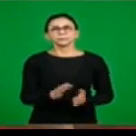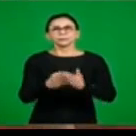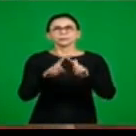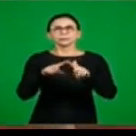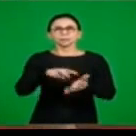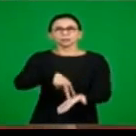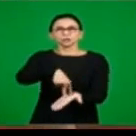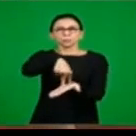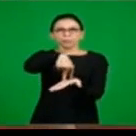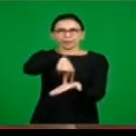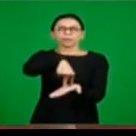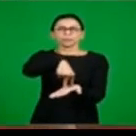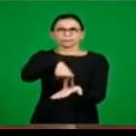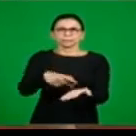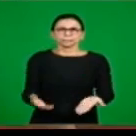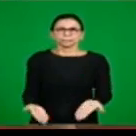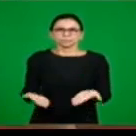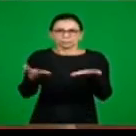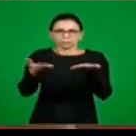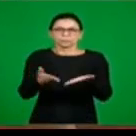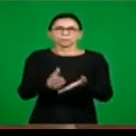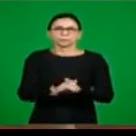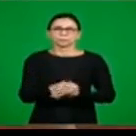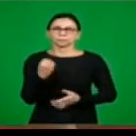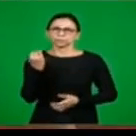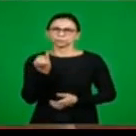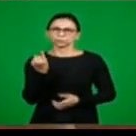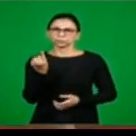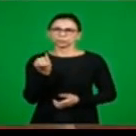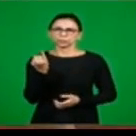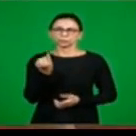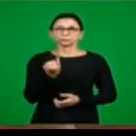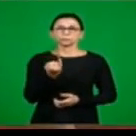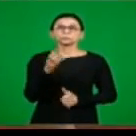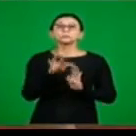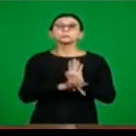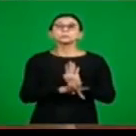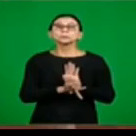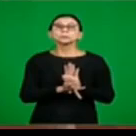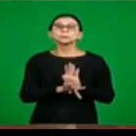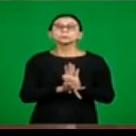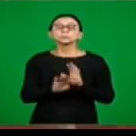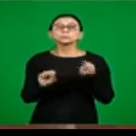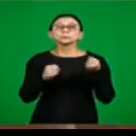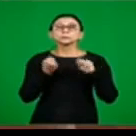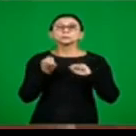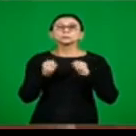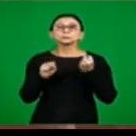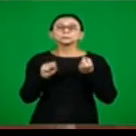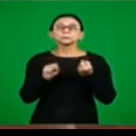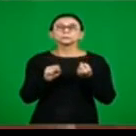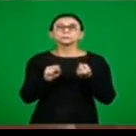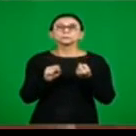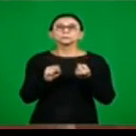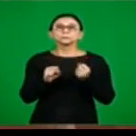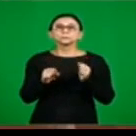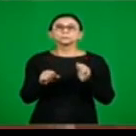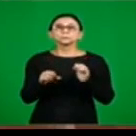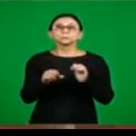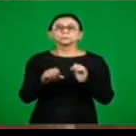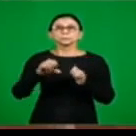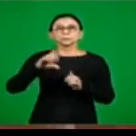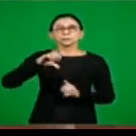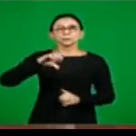to stand up in the church. You're going to read this because it's very important. Where is the text? Psalms